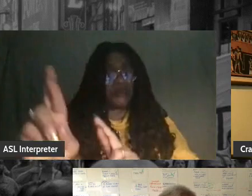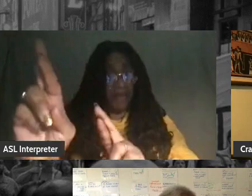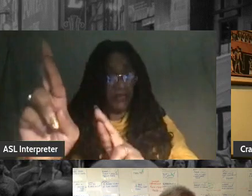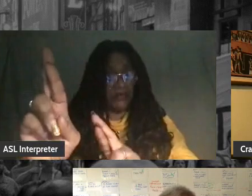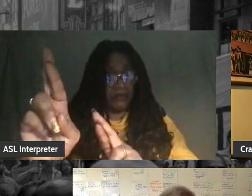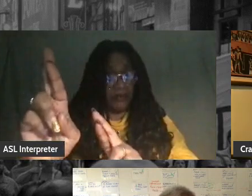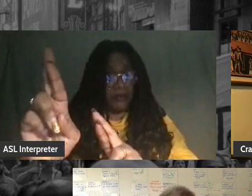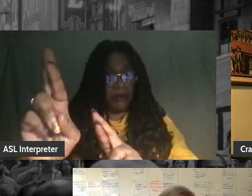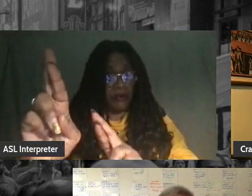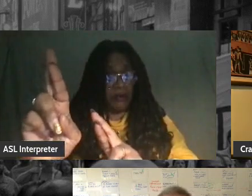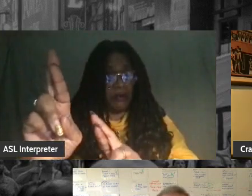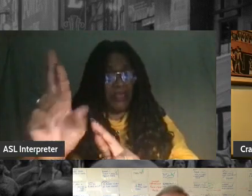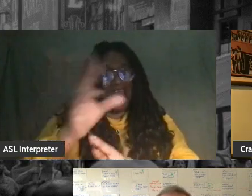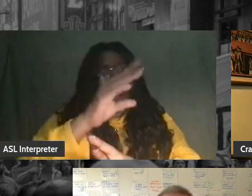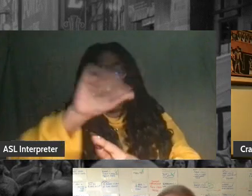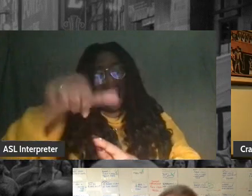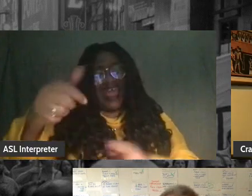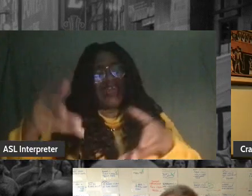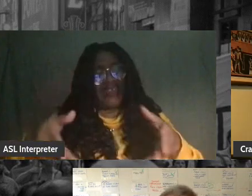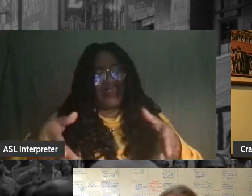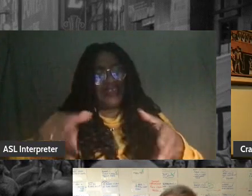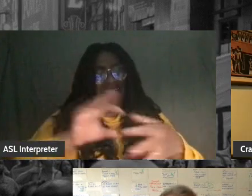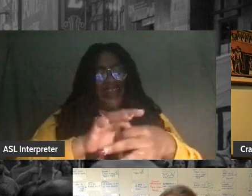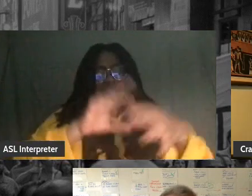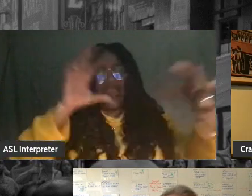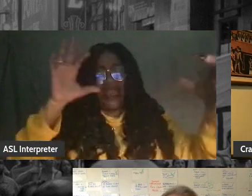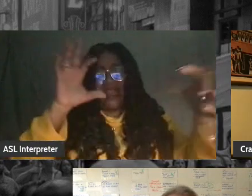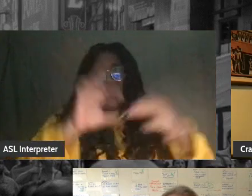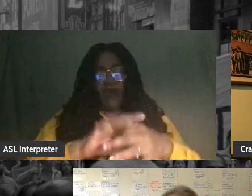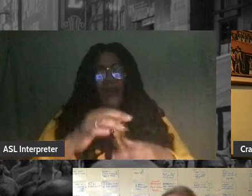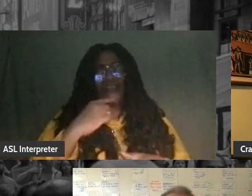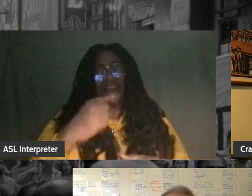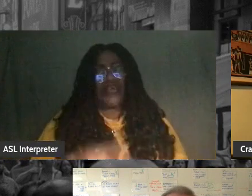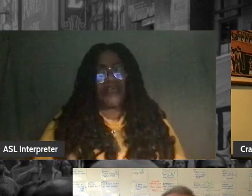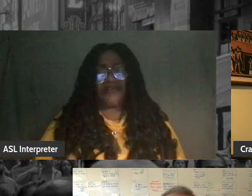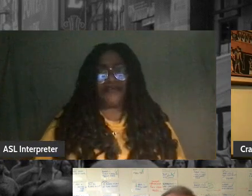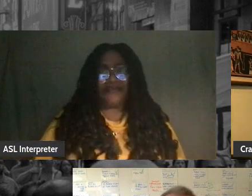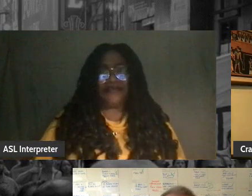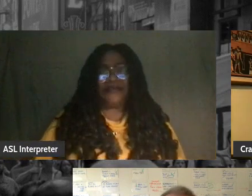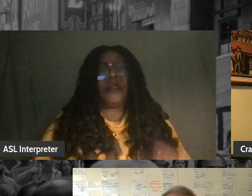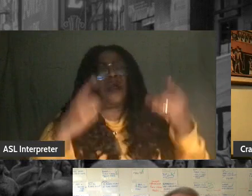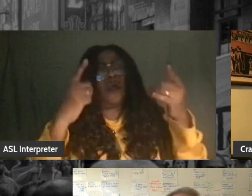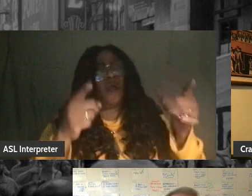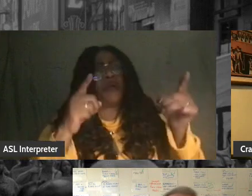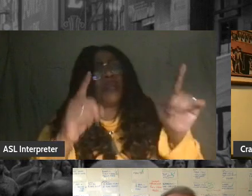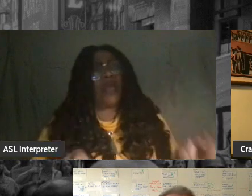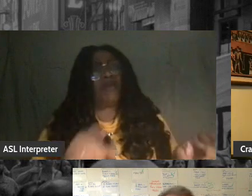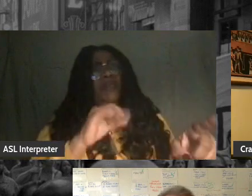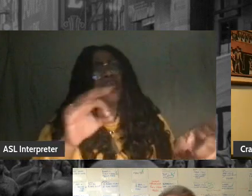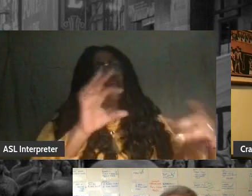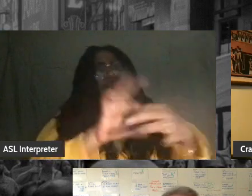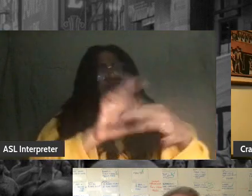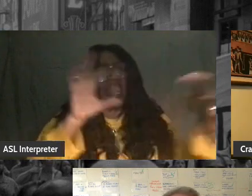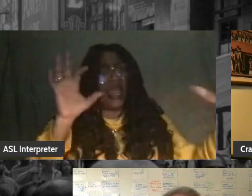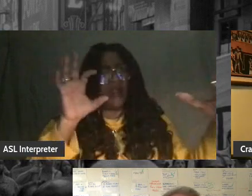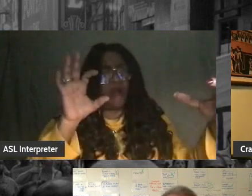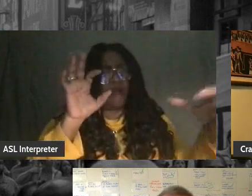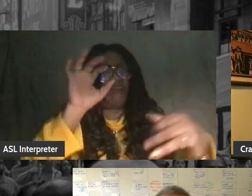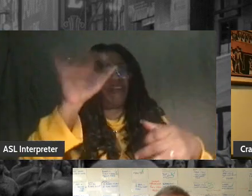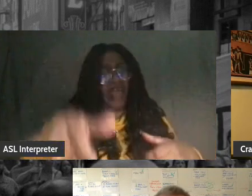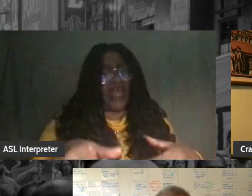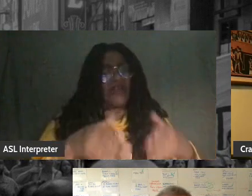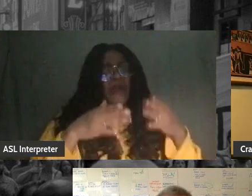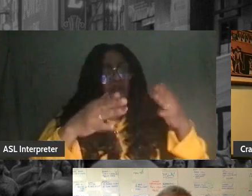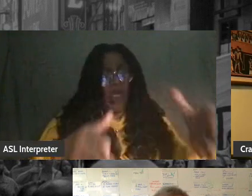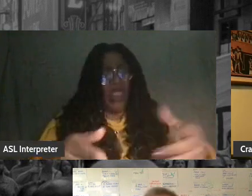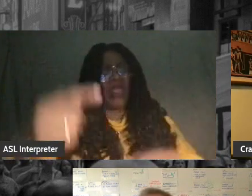colleagues, and letting things go and saying, okay, what would happen if I let go of that way of